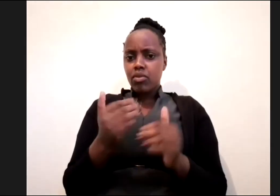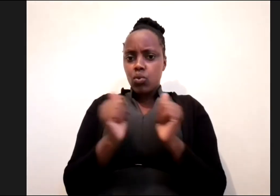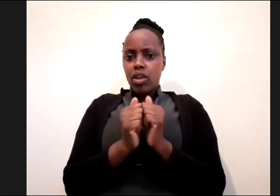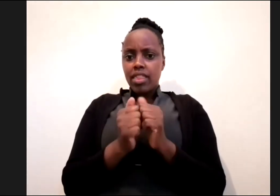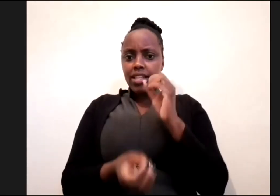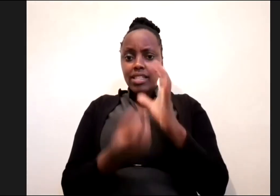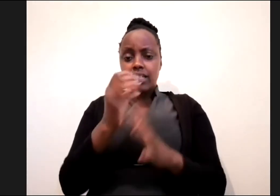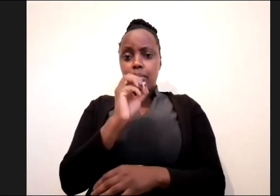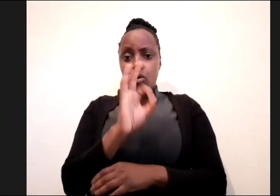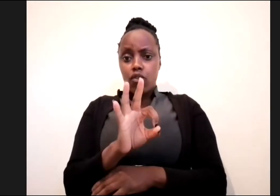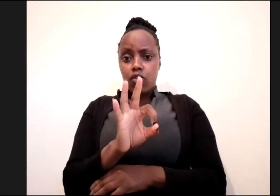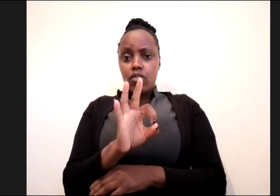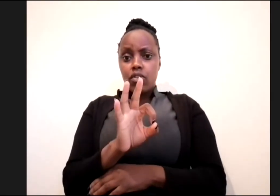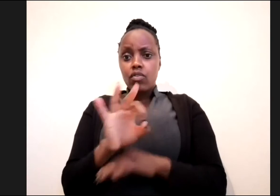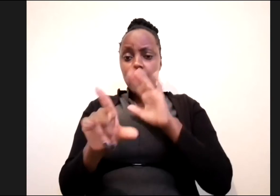a legal